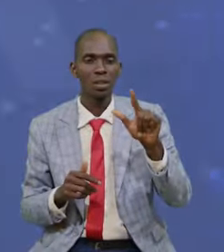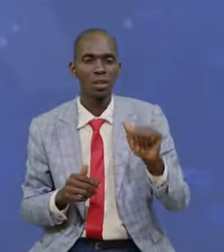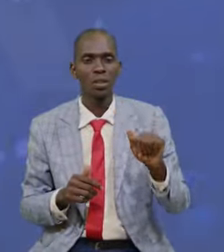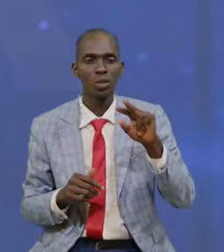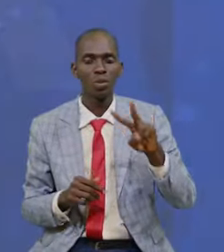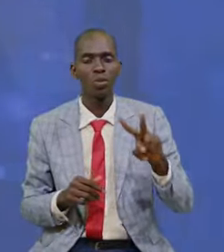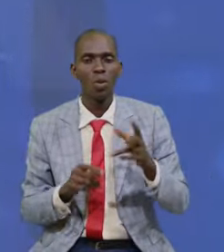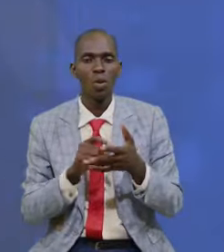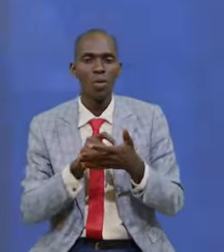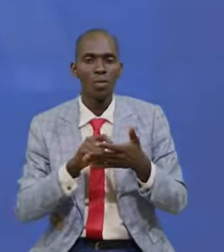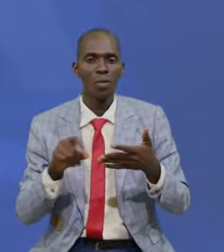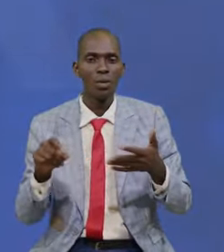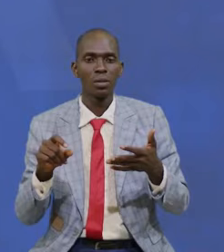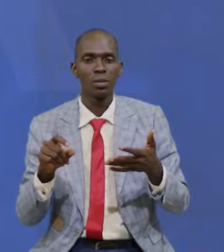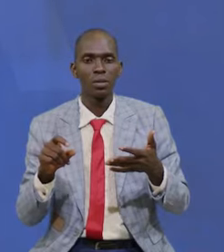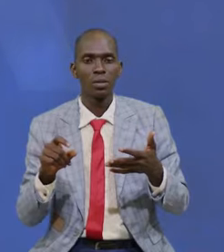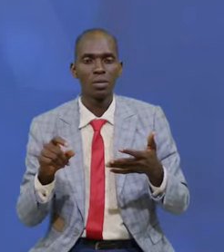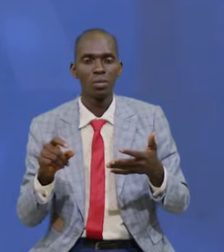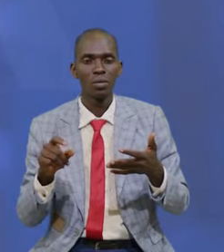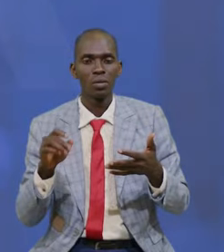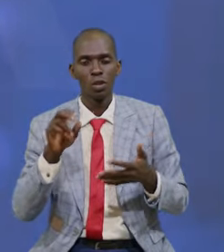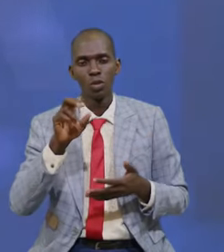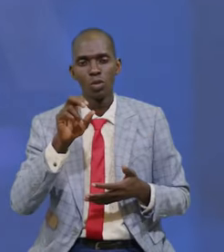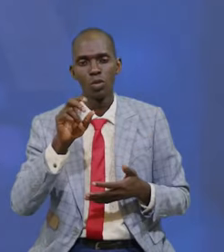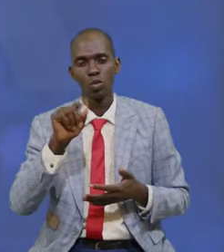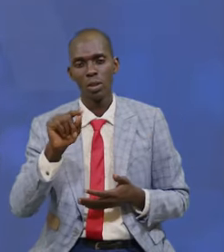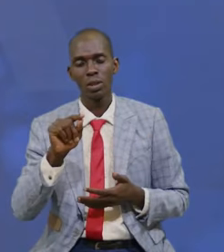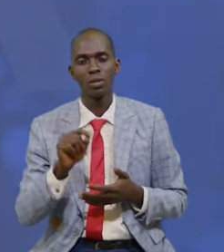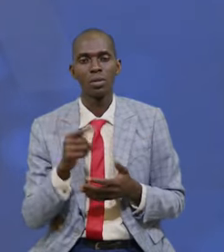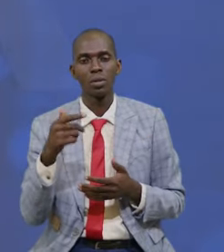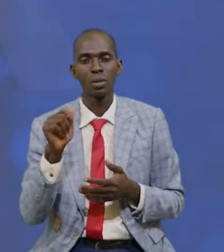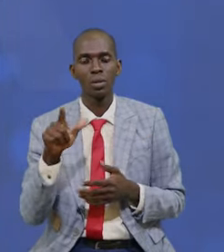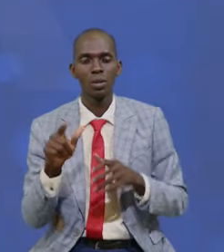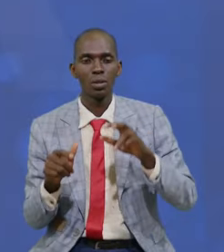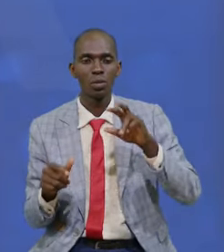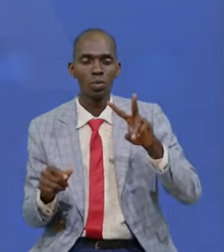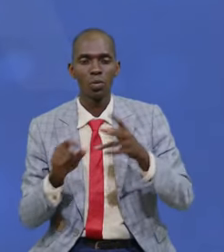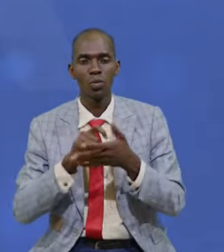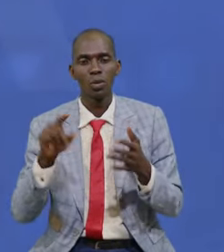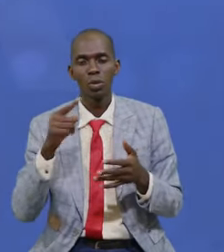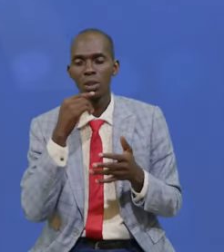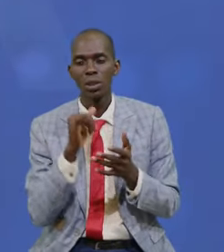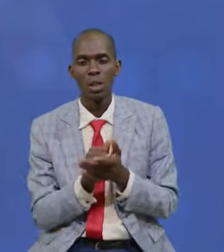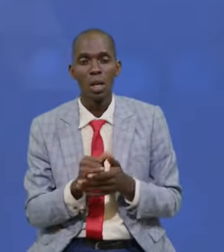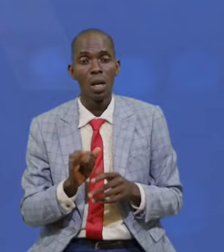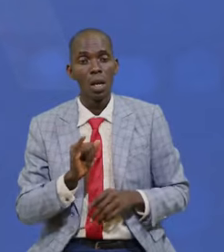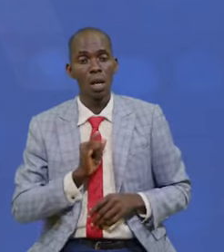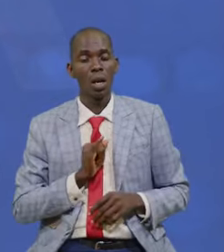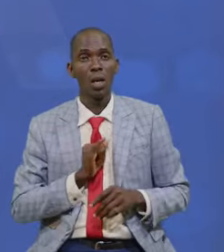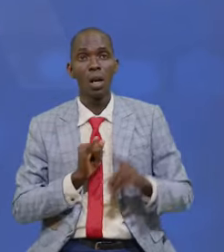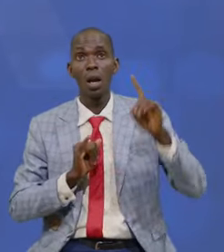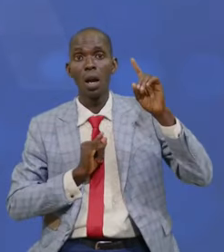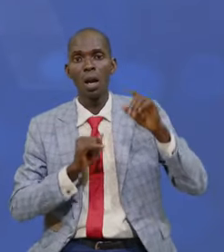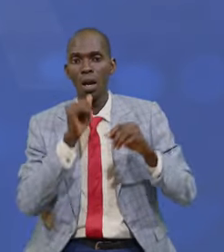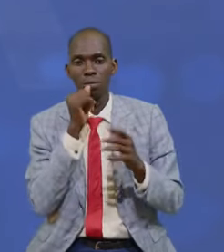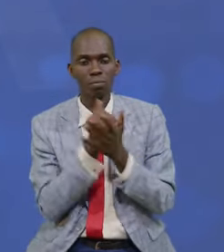Galatians chapter 2, reading from verse 20, I am crucified with Christ.